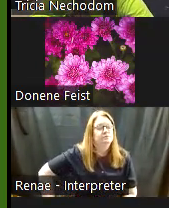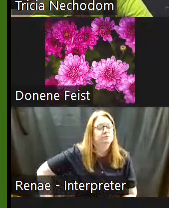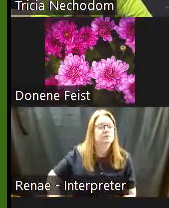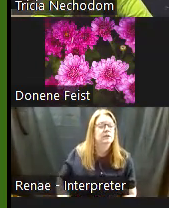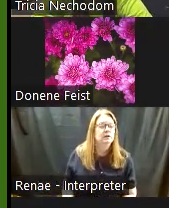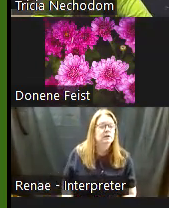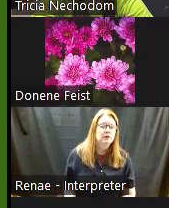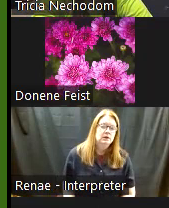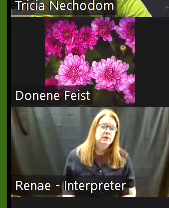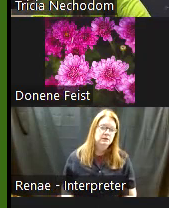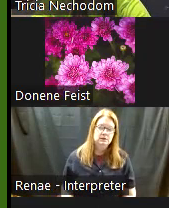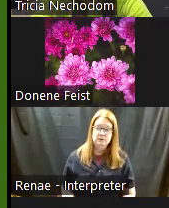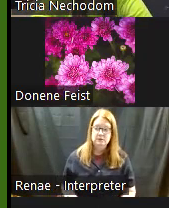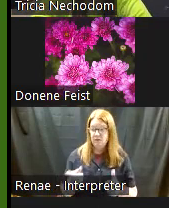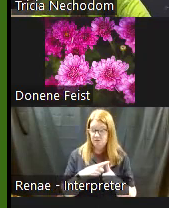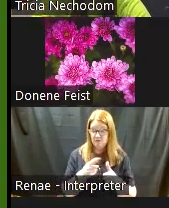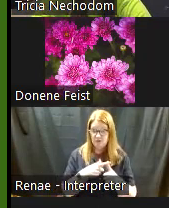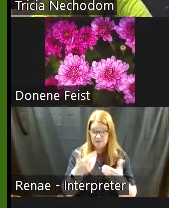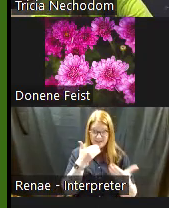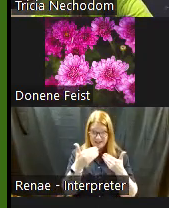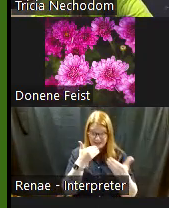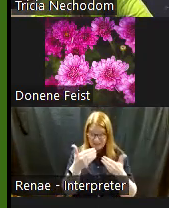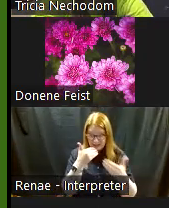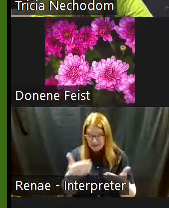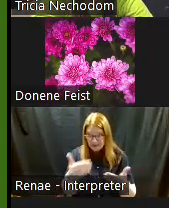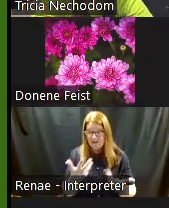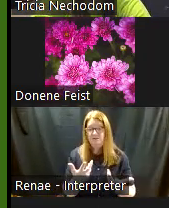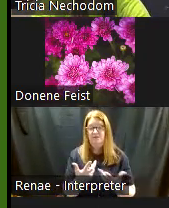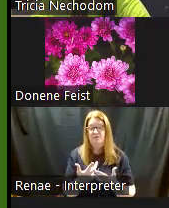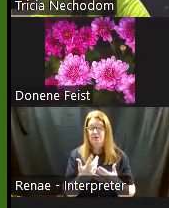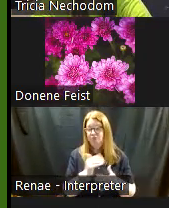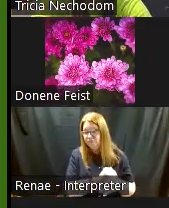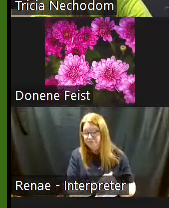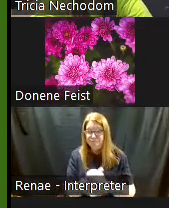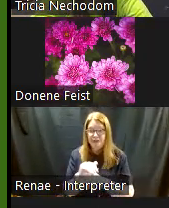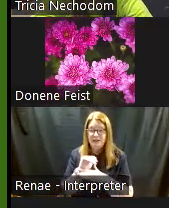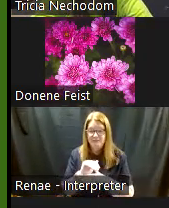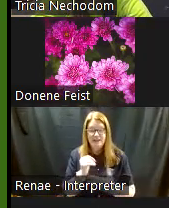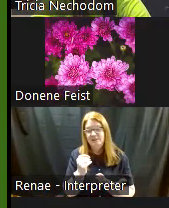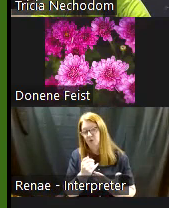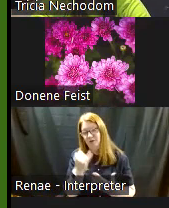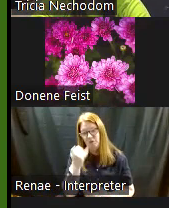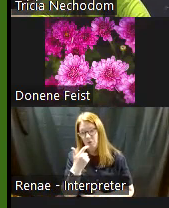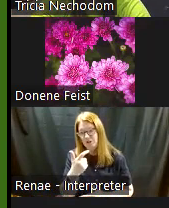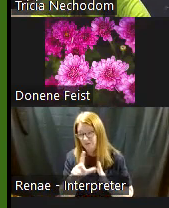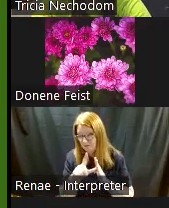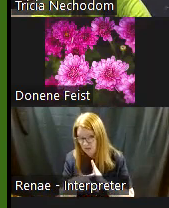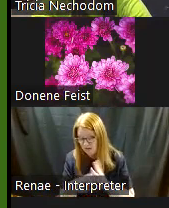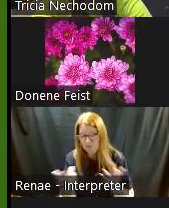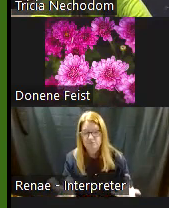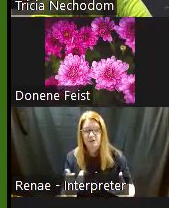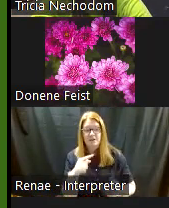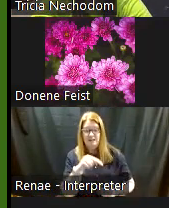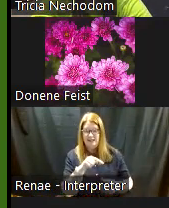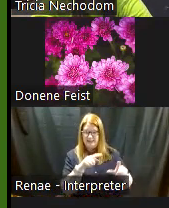So first and foremost, thank you for taking the time out of your evenings or your days, if you're watching this later, to learn more about this